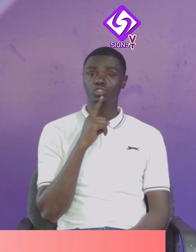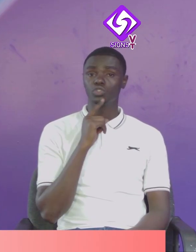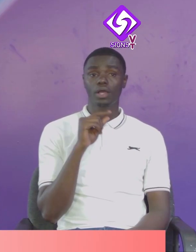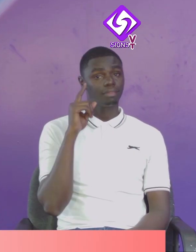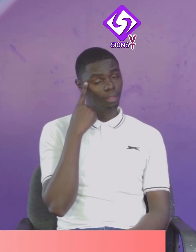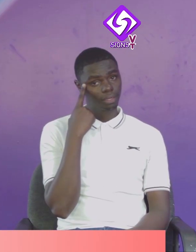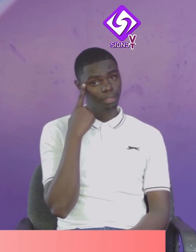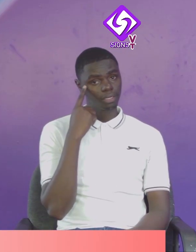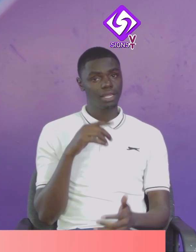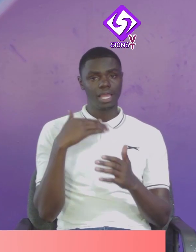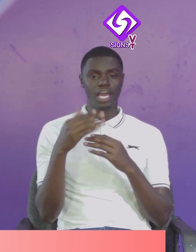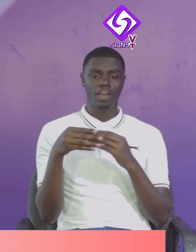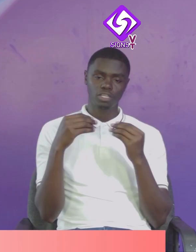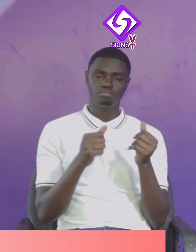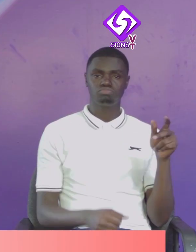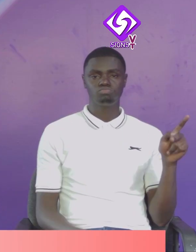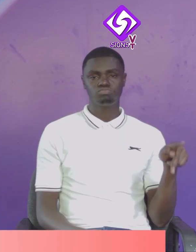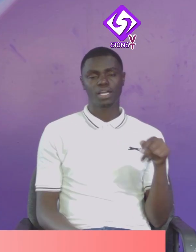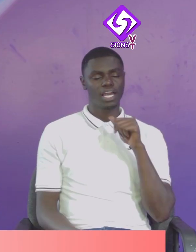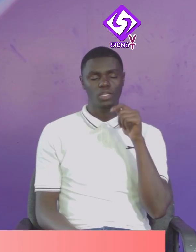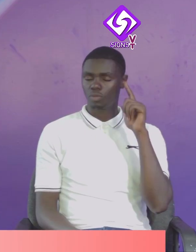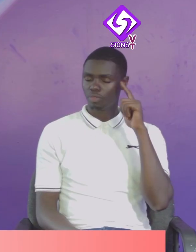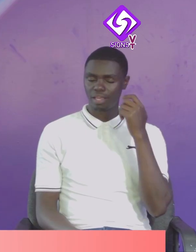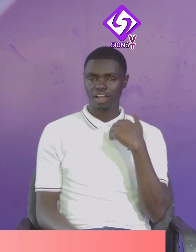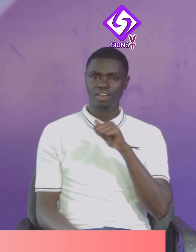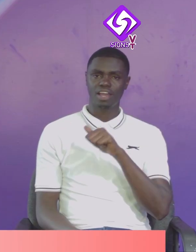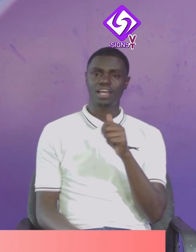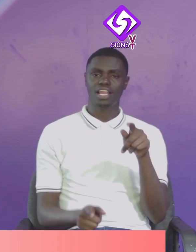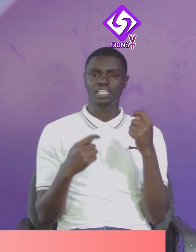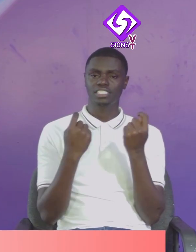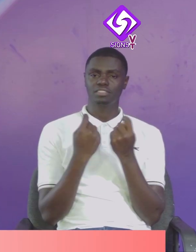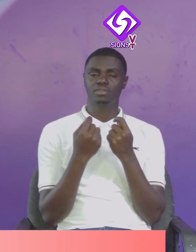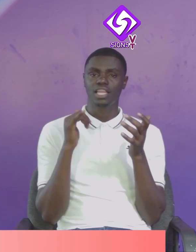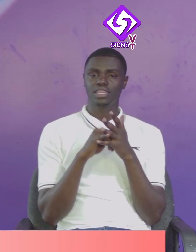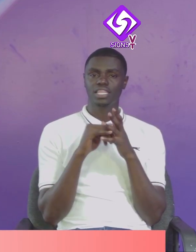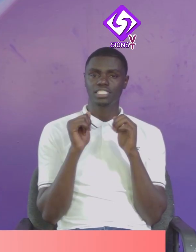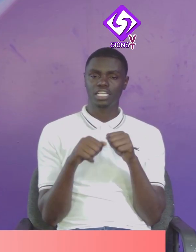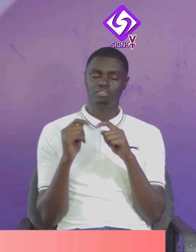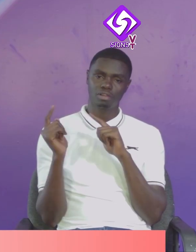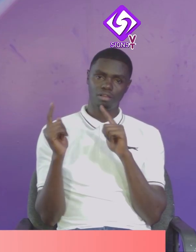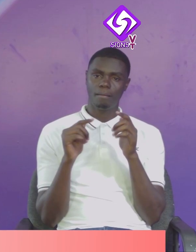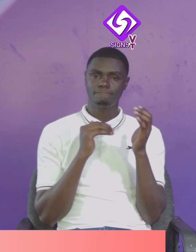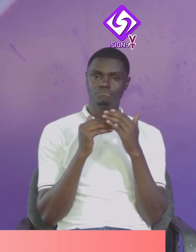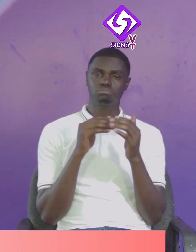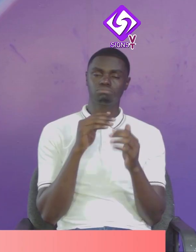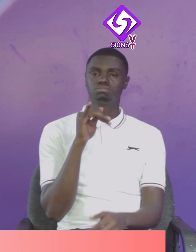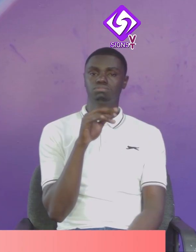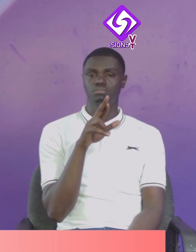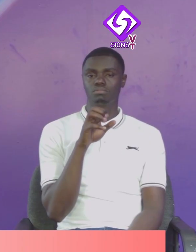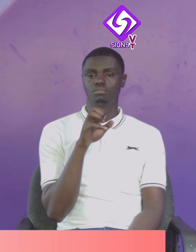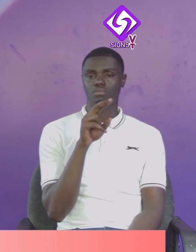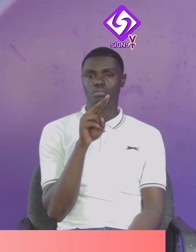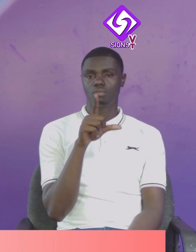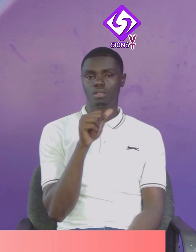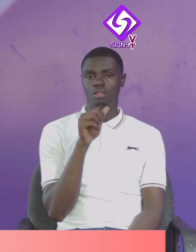think after beating Portugal, I don't think there's another team in that group that can come near that island. Ireland will